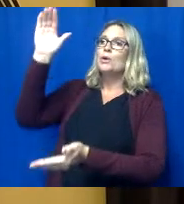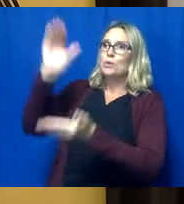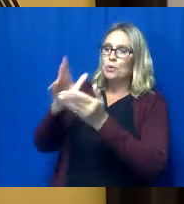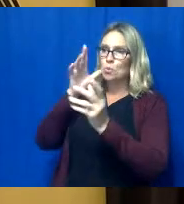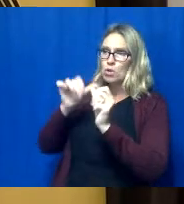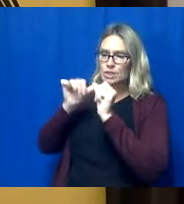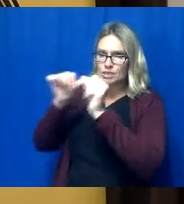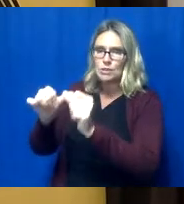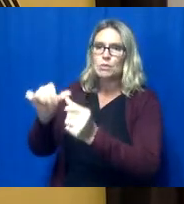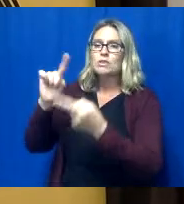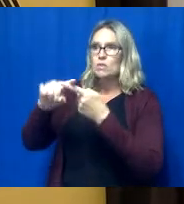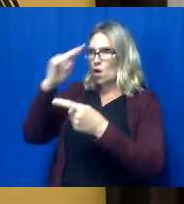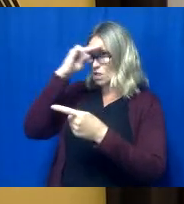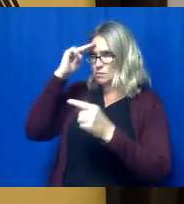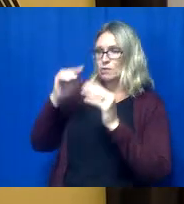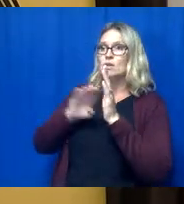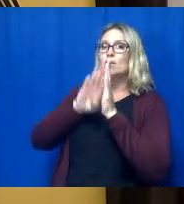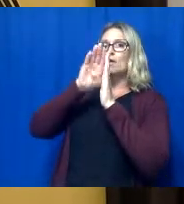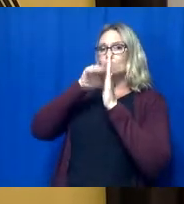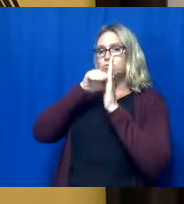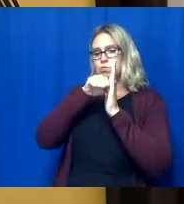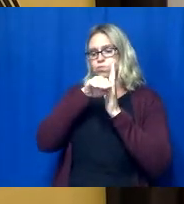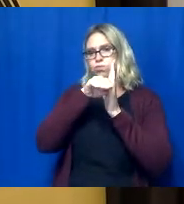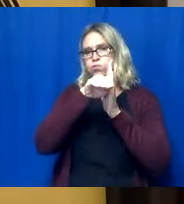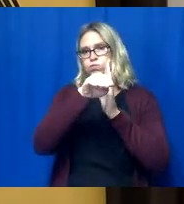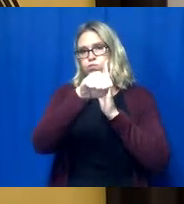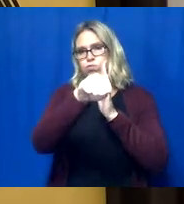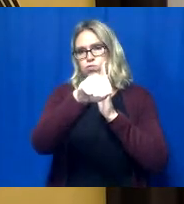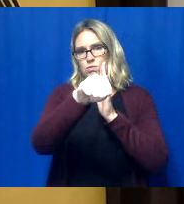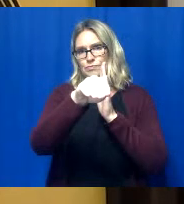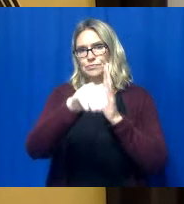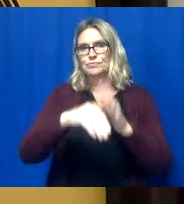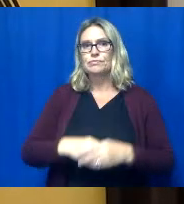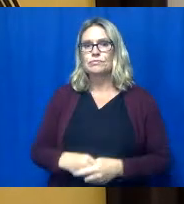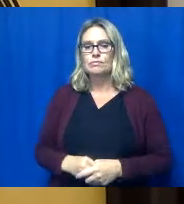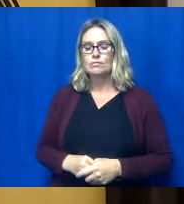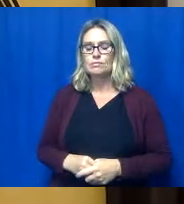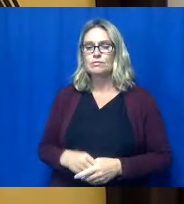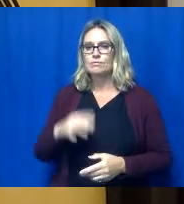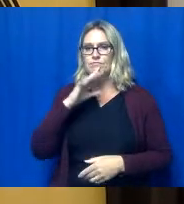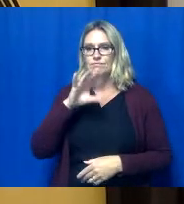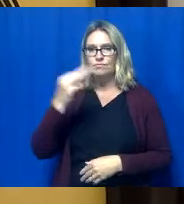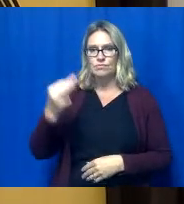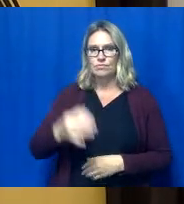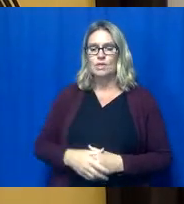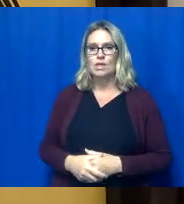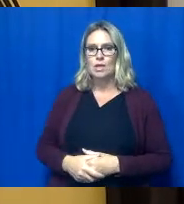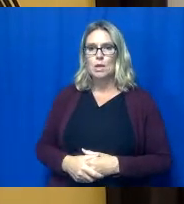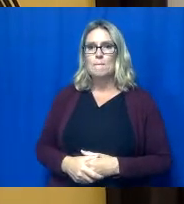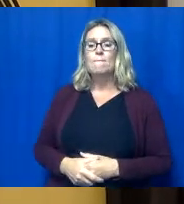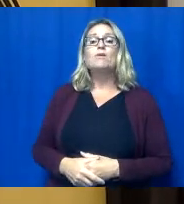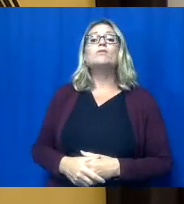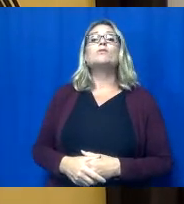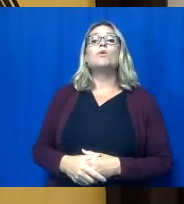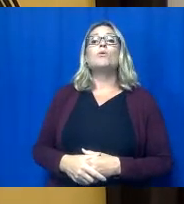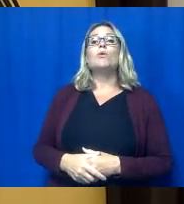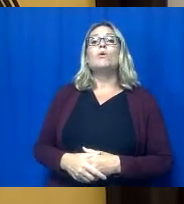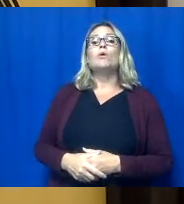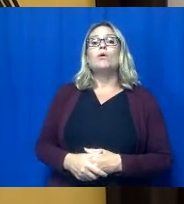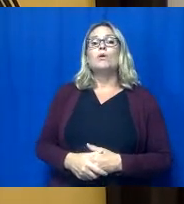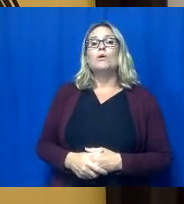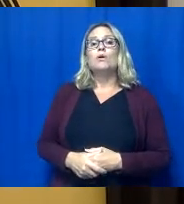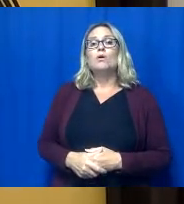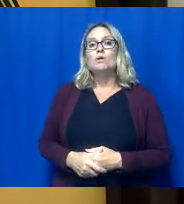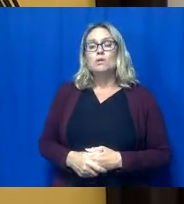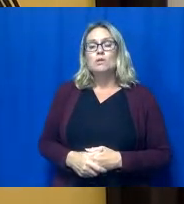stabilize. La rareté obligatoire sera levée. The mandatory order will be lifted when the number of